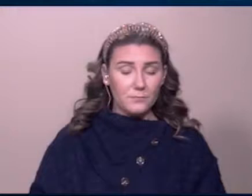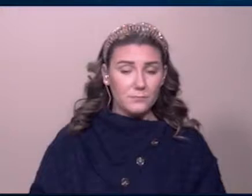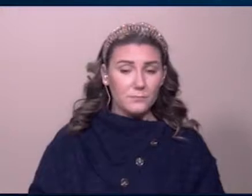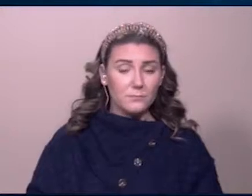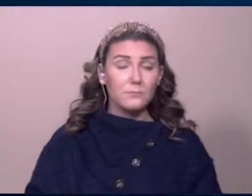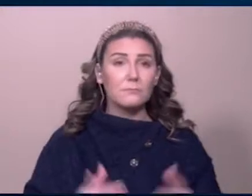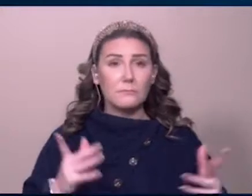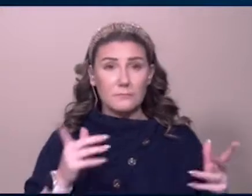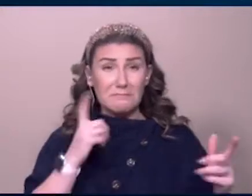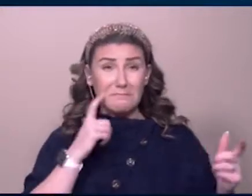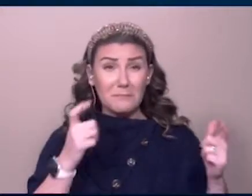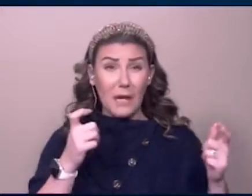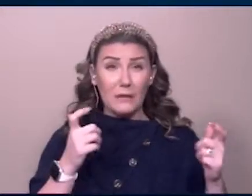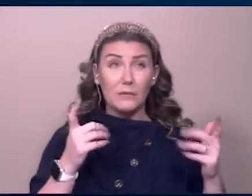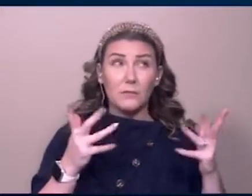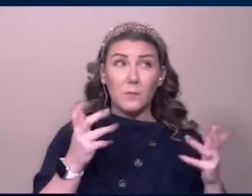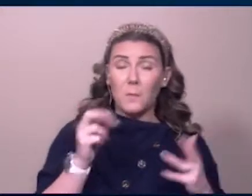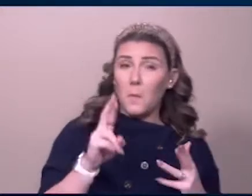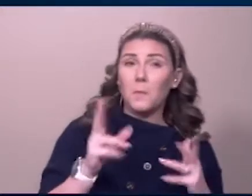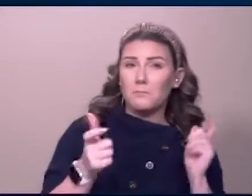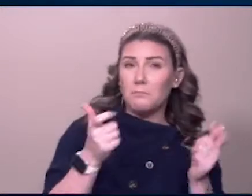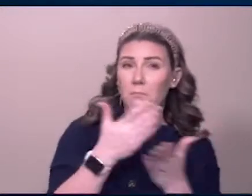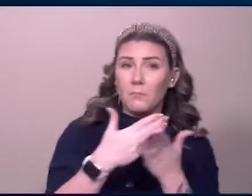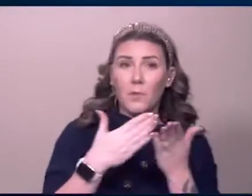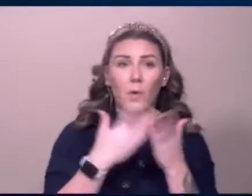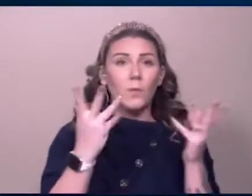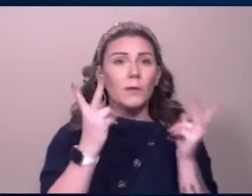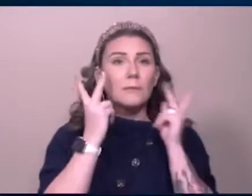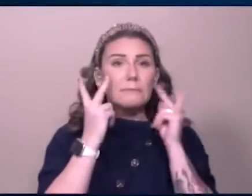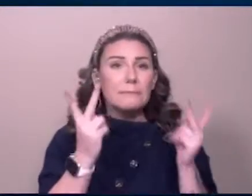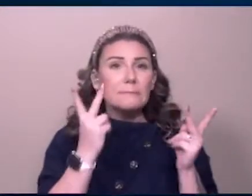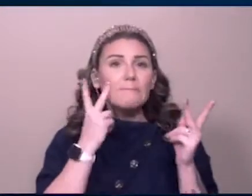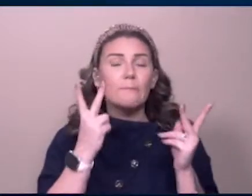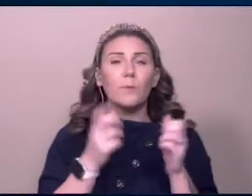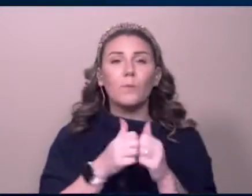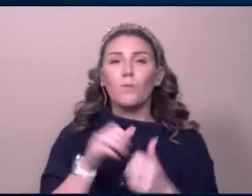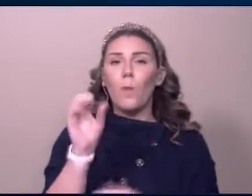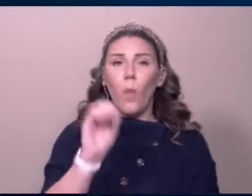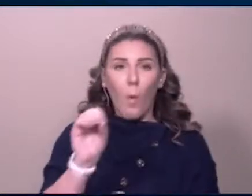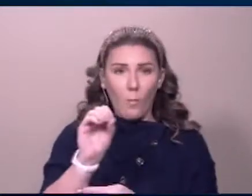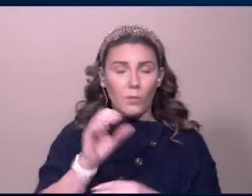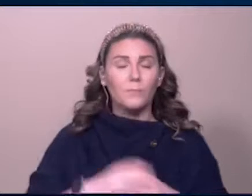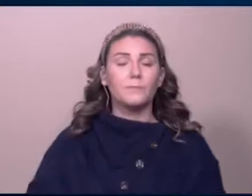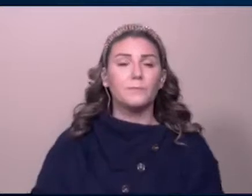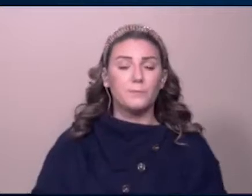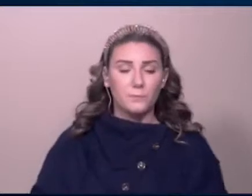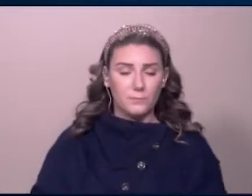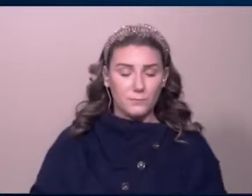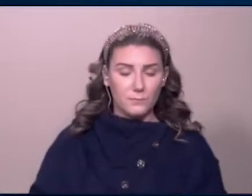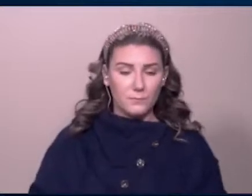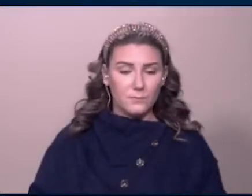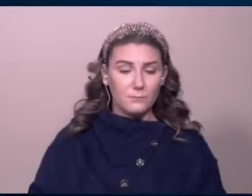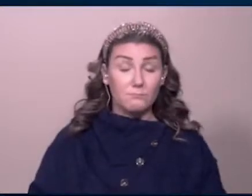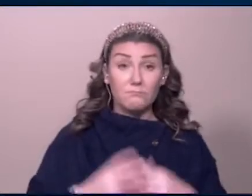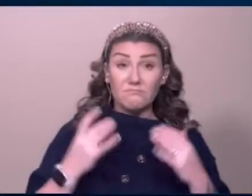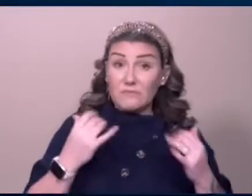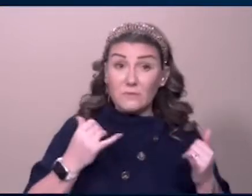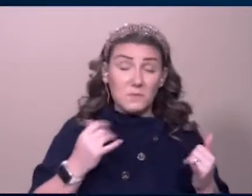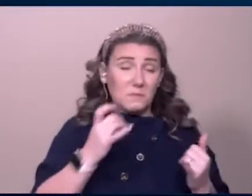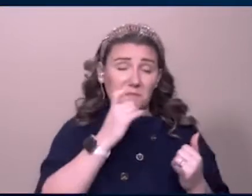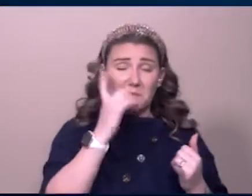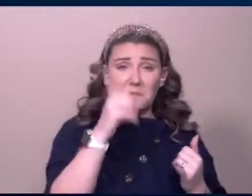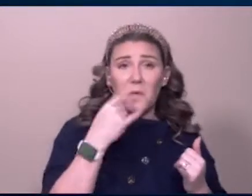if not a very major part of what we're seeing in Omicron. But at this point, it doesn't look like it's going to be a